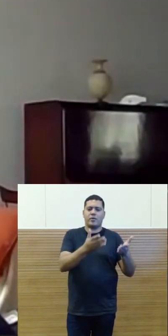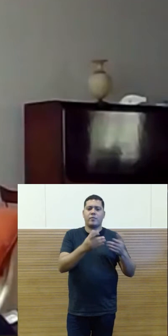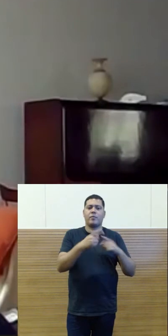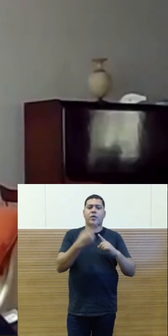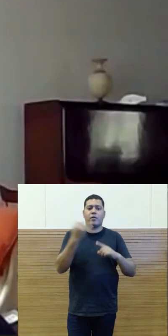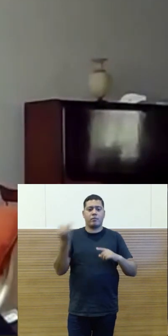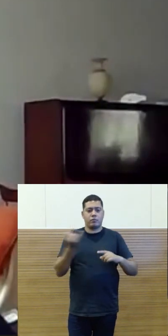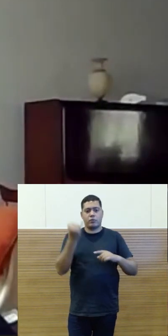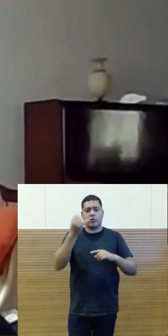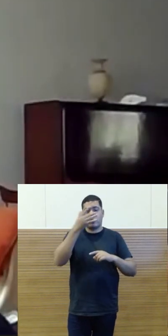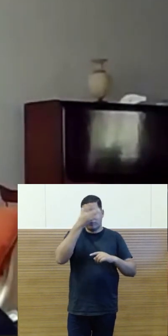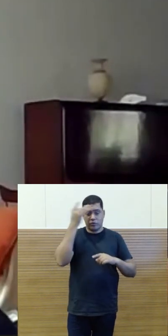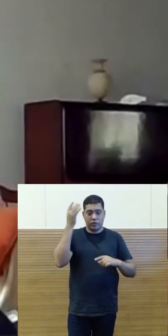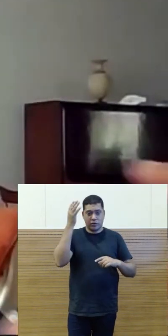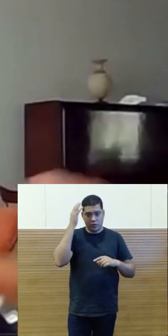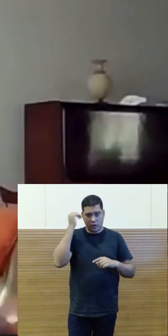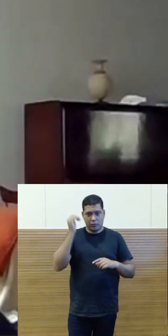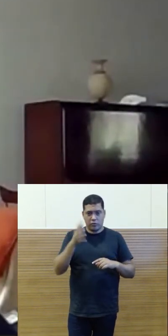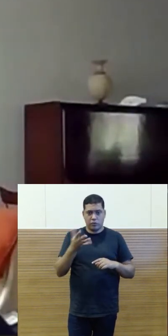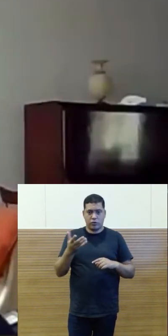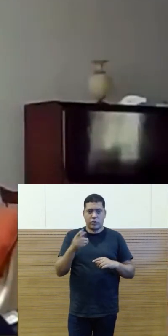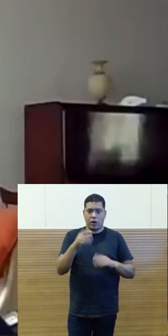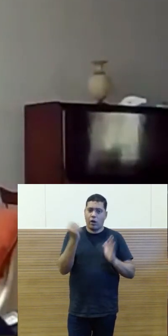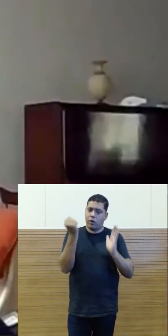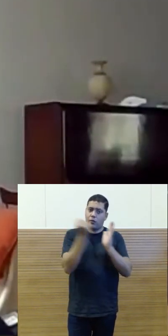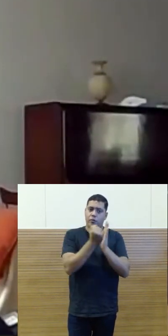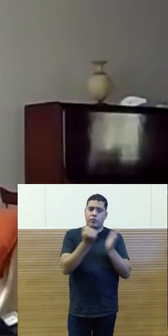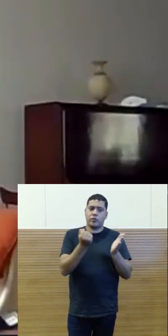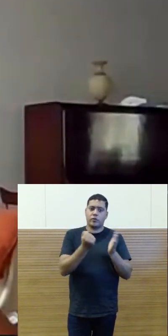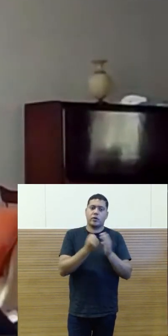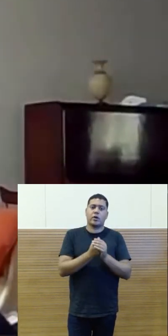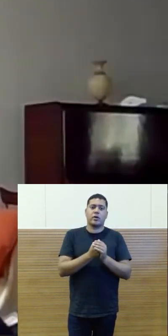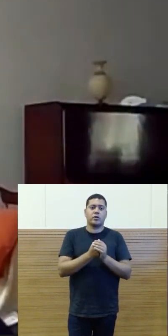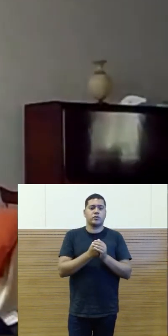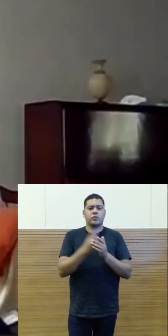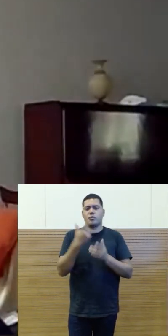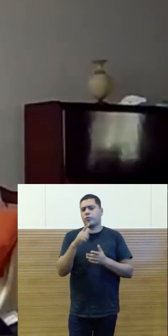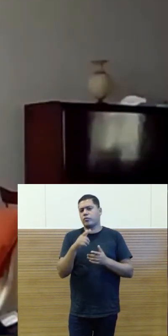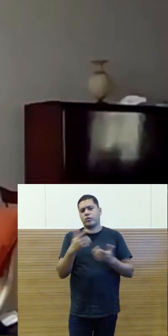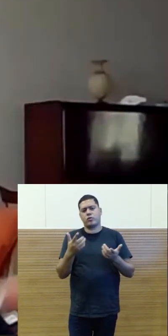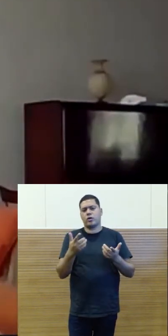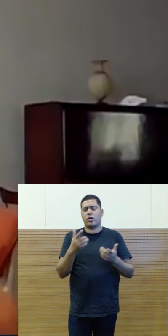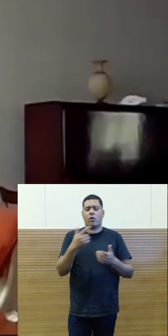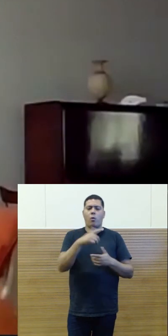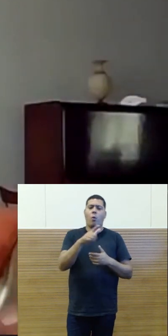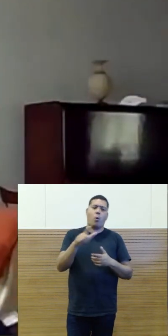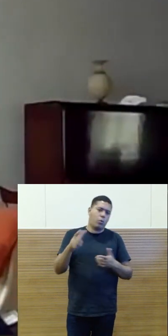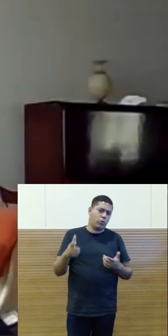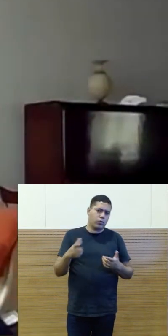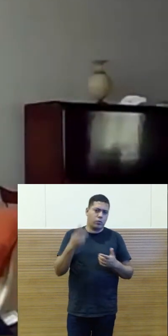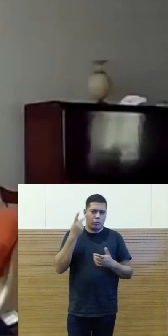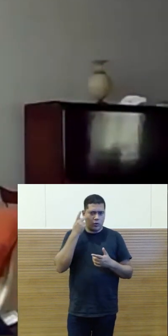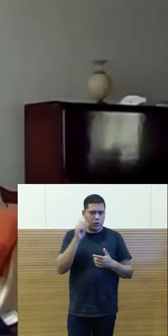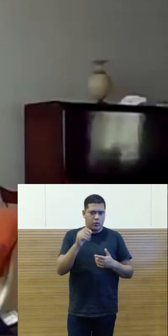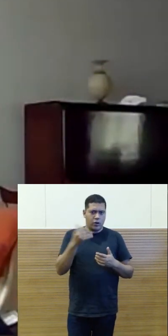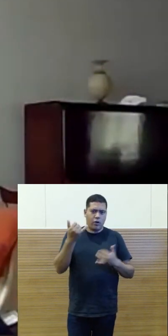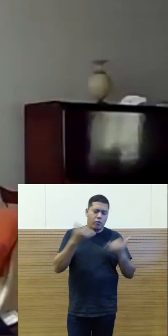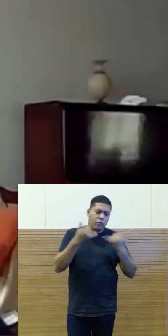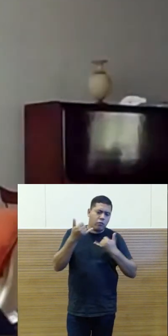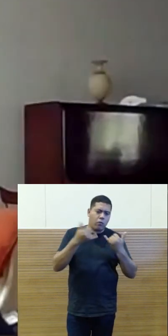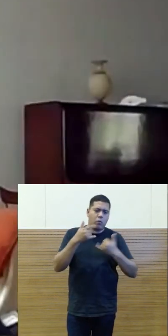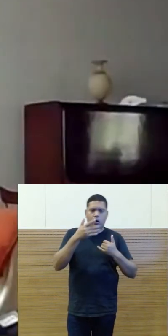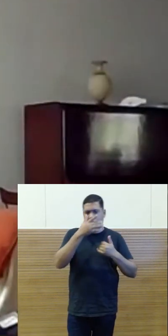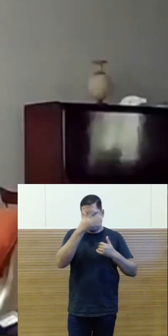great way to go, but it's important for people to be aware about the labeling. There are no other mechanisms